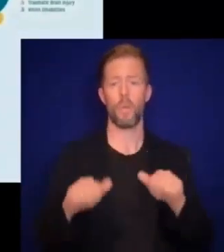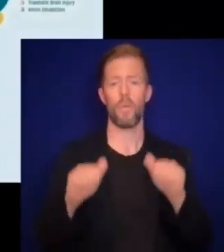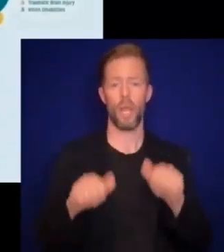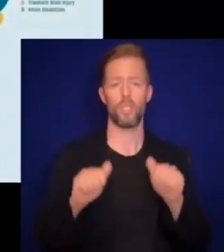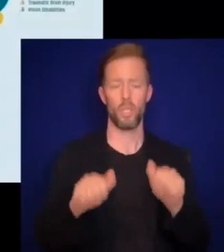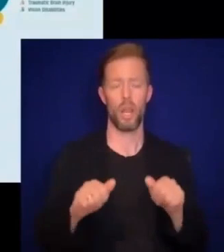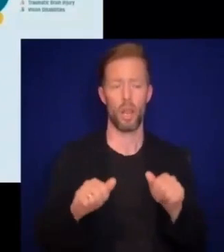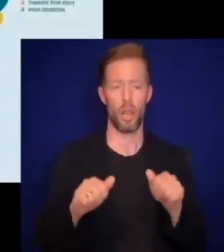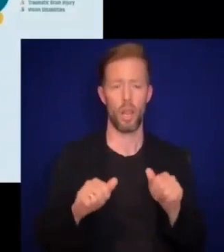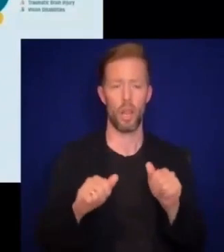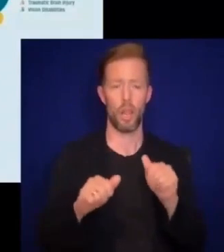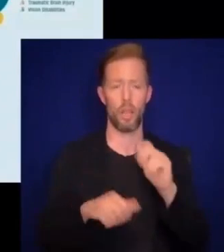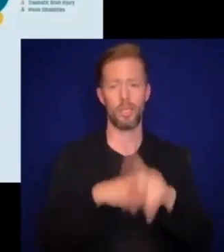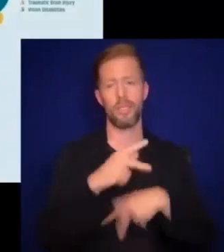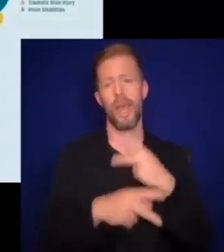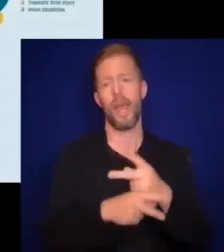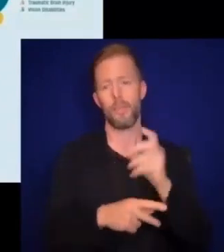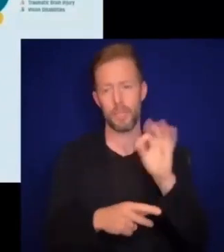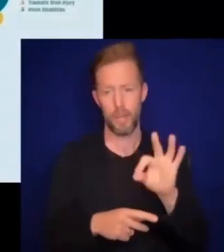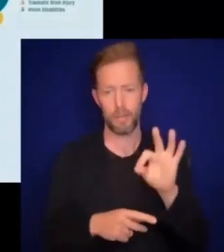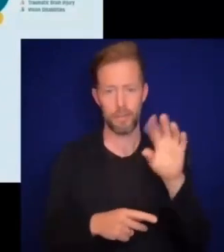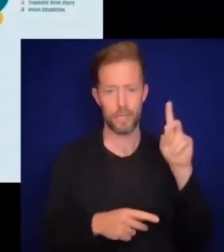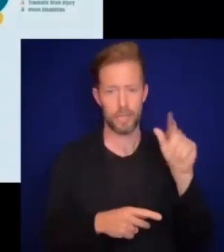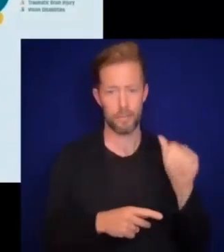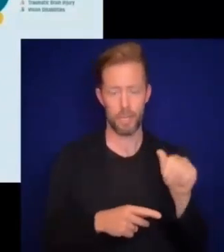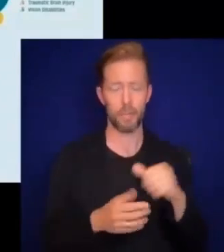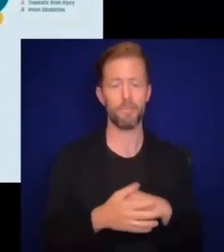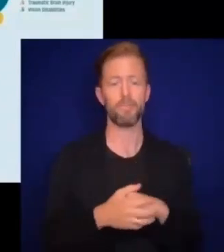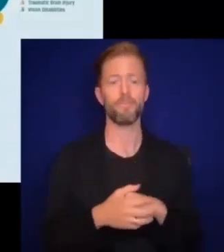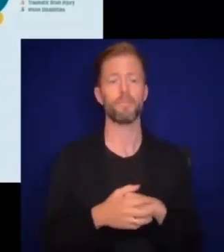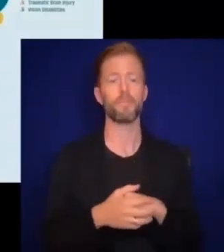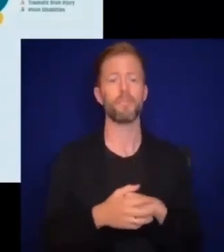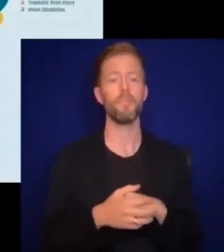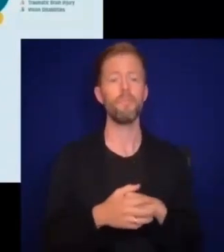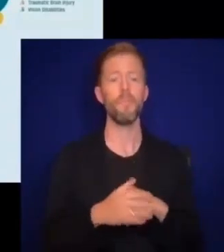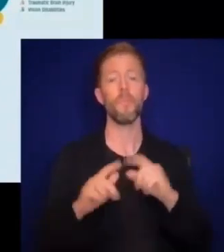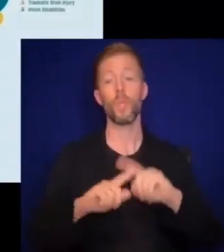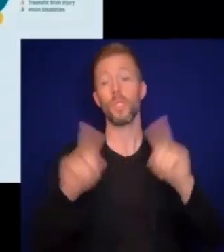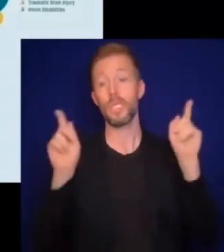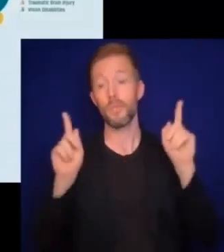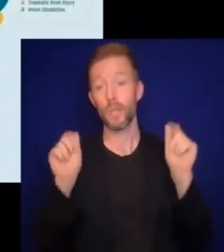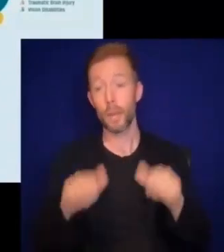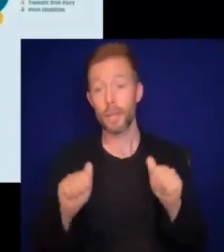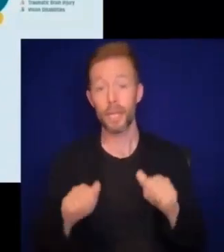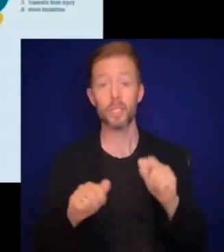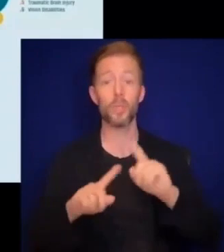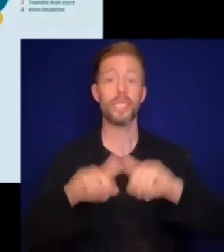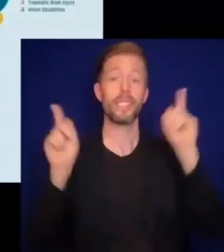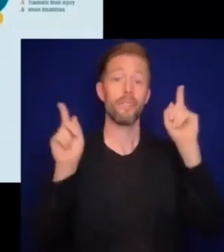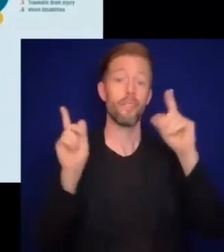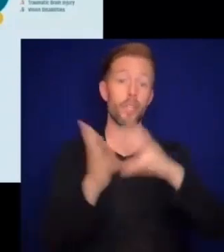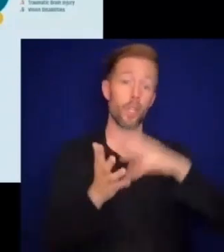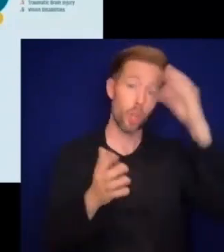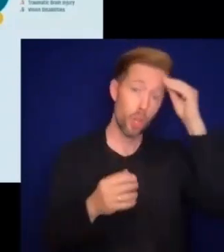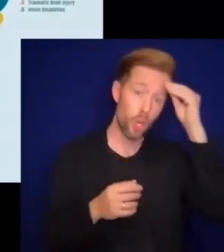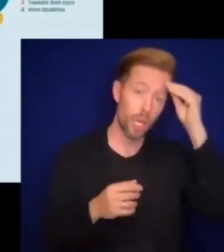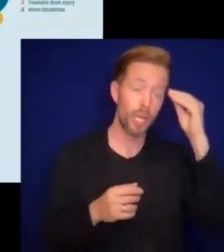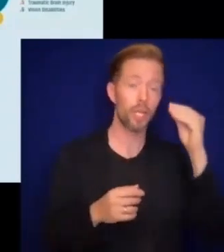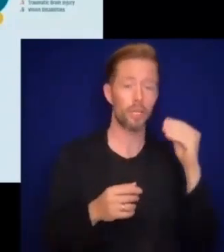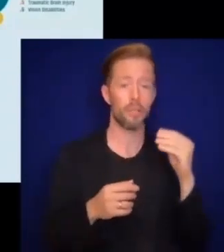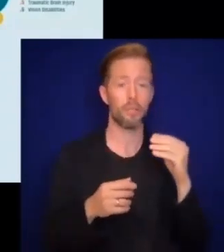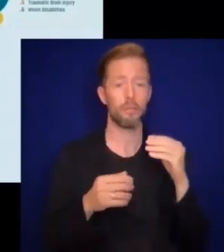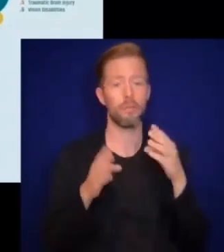these potential types of disabilities or different abilities or different